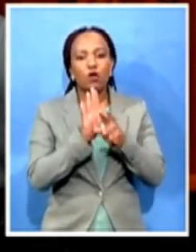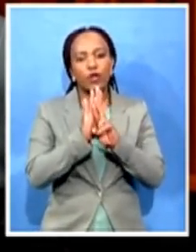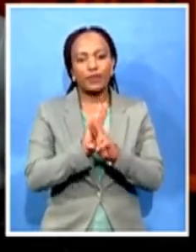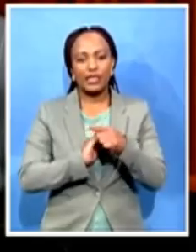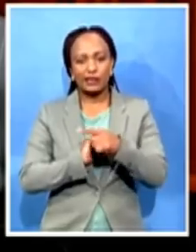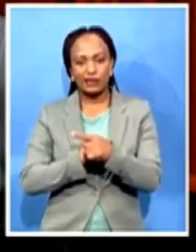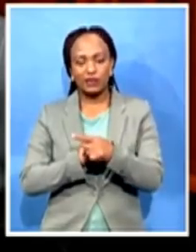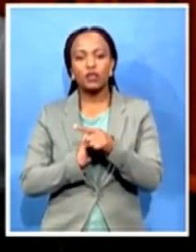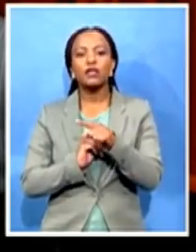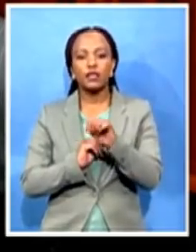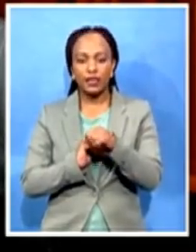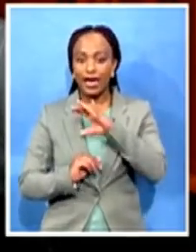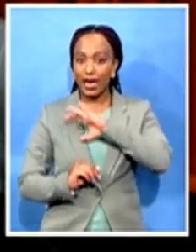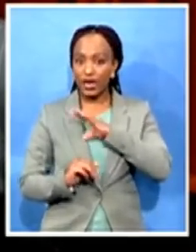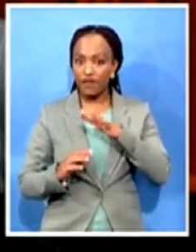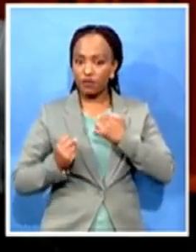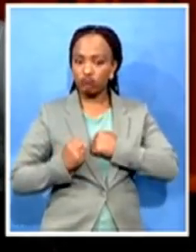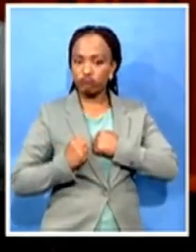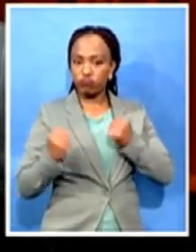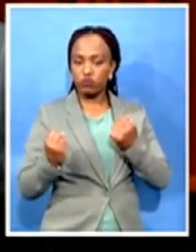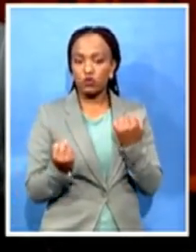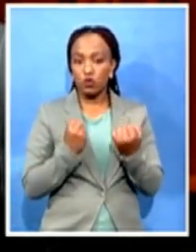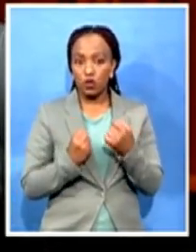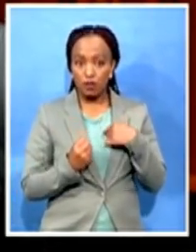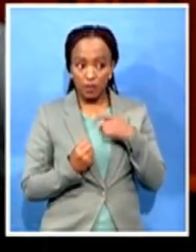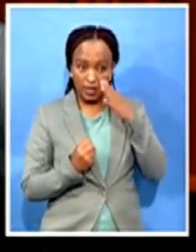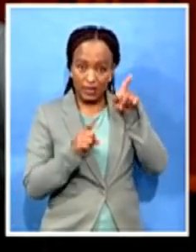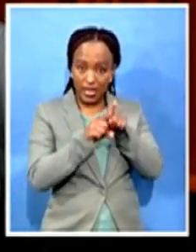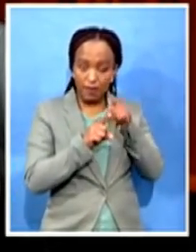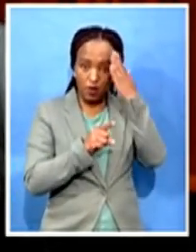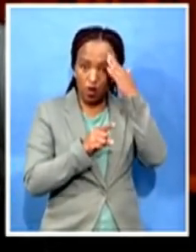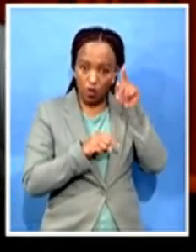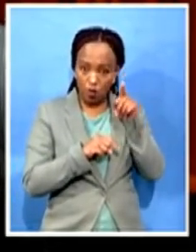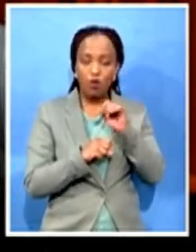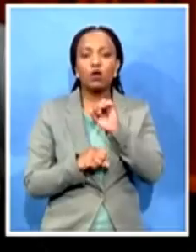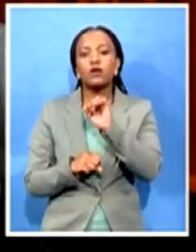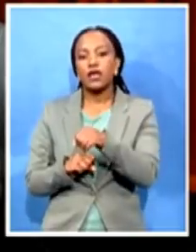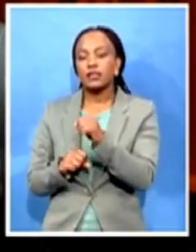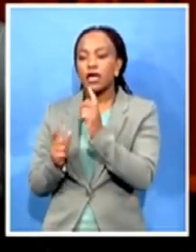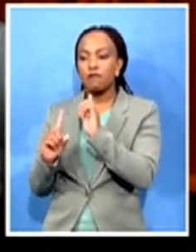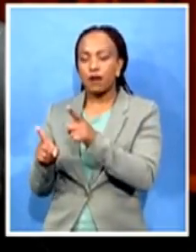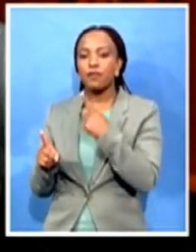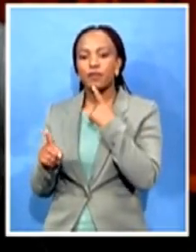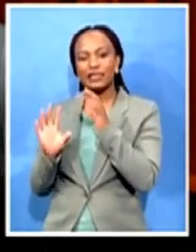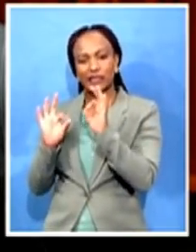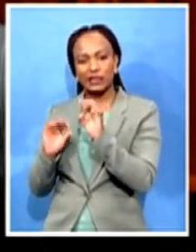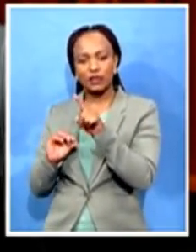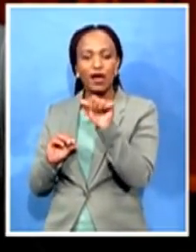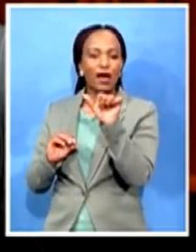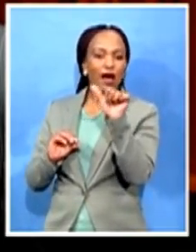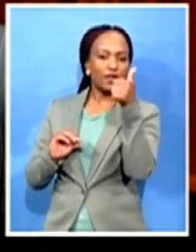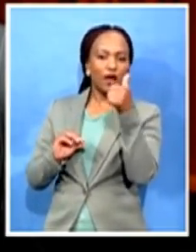to the court, is that also your instruction? My instruction is that it is exactly so. There are no previous convictions for any criminal